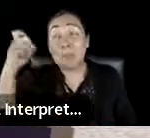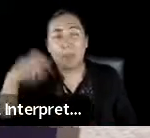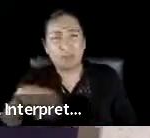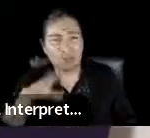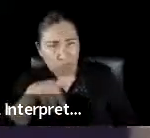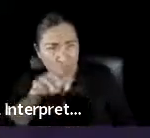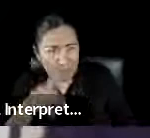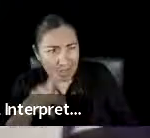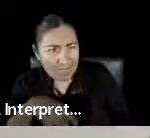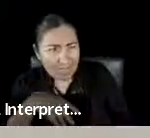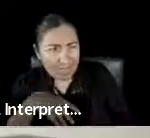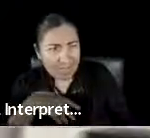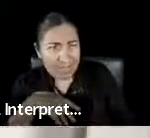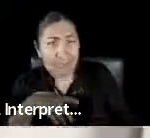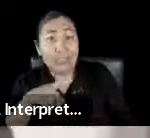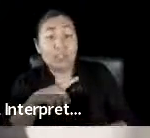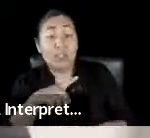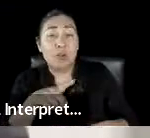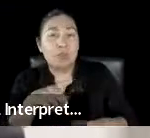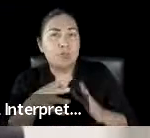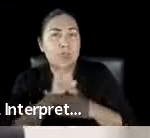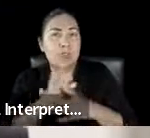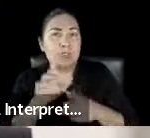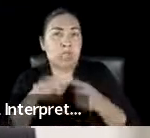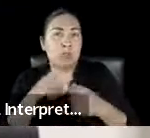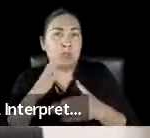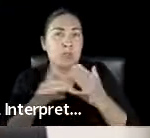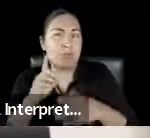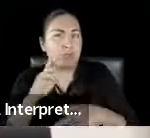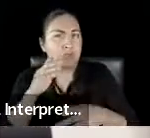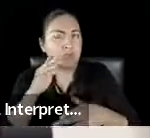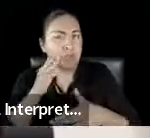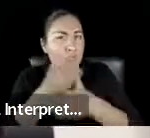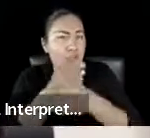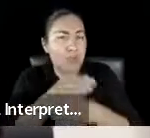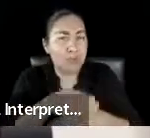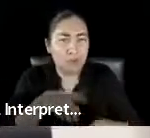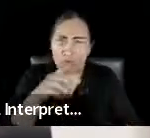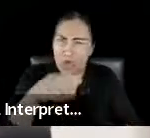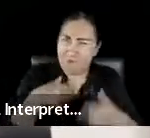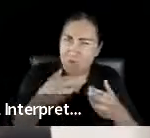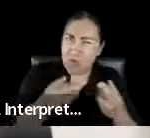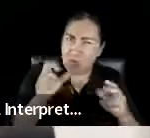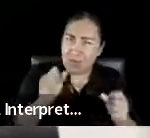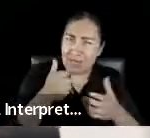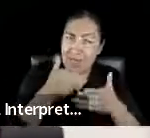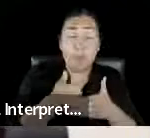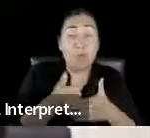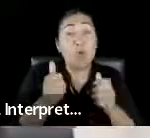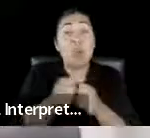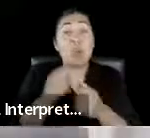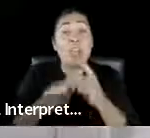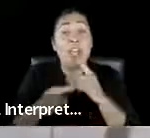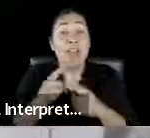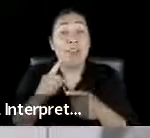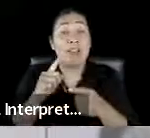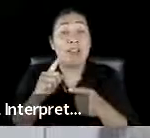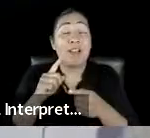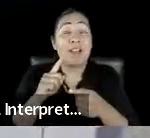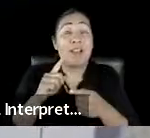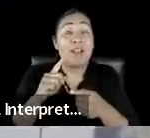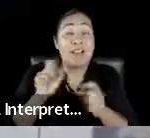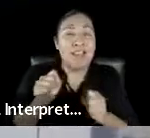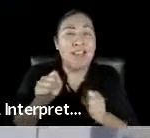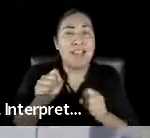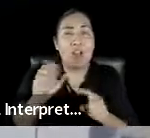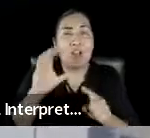okay? Okay, well, there's some resources that can help you if you want to know about them. With the help of a friend, Danny was able to see how